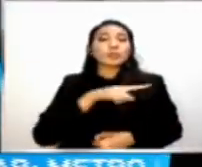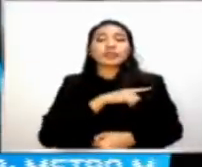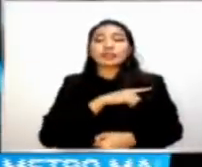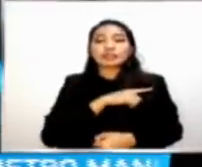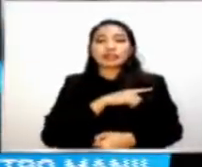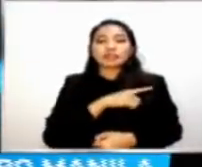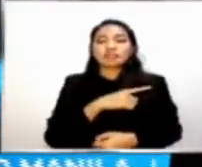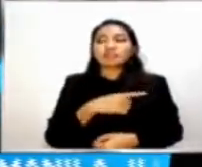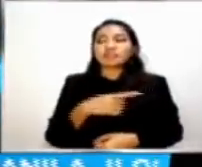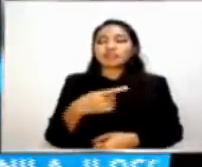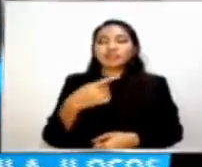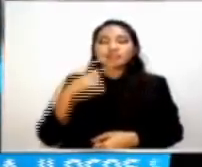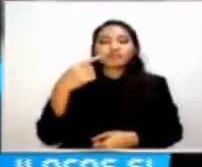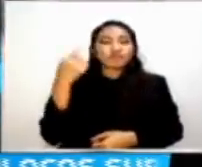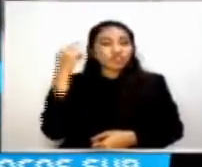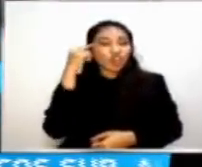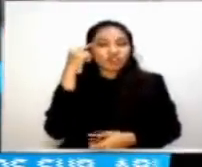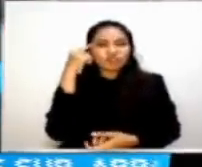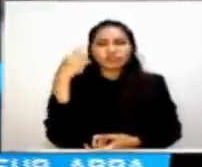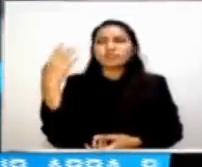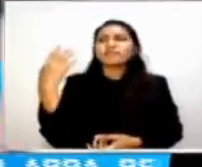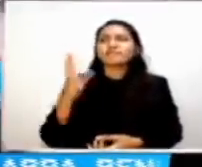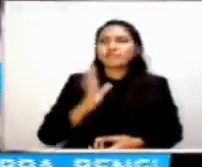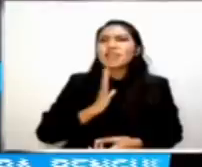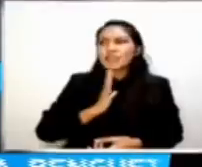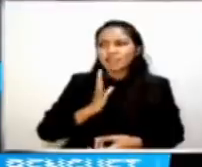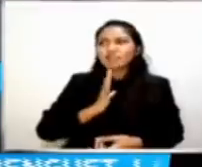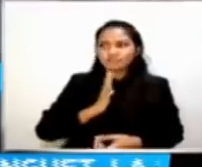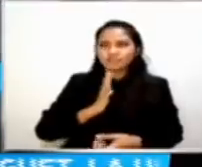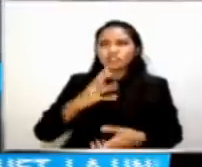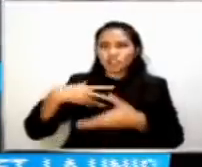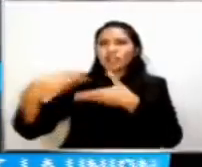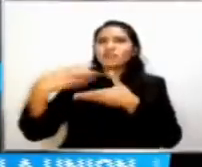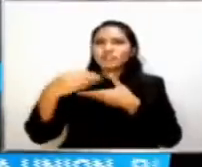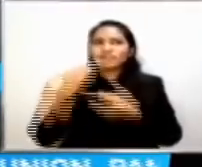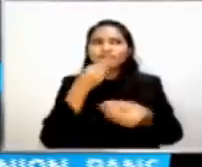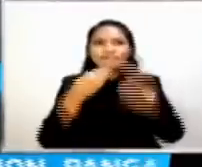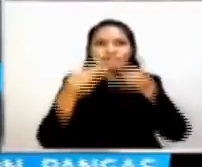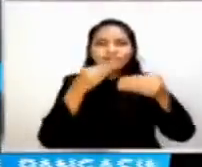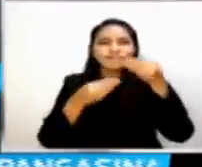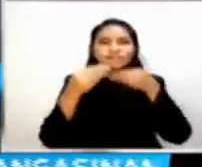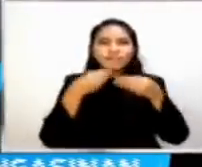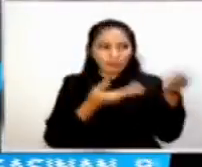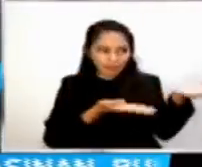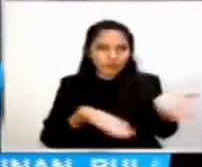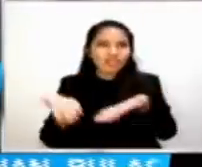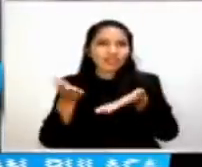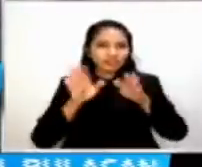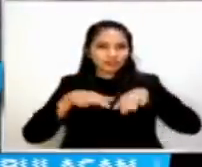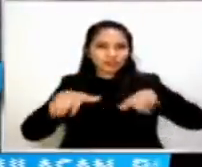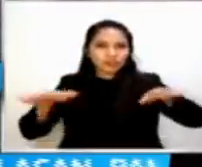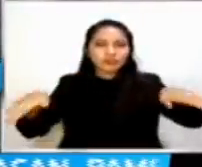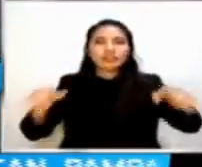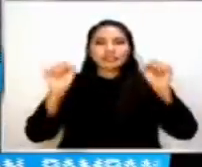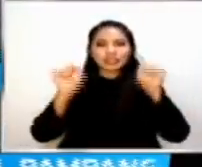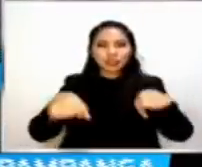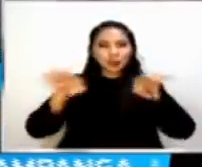okay. We can now go out and eat. You can bring the kids along. We can open already the theaters.